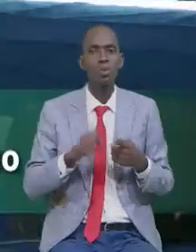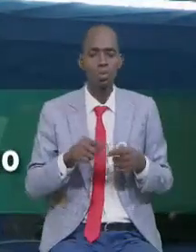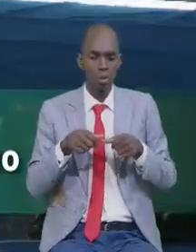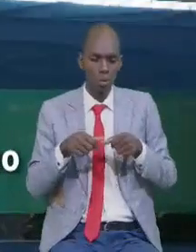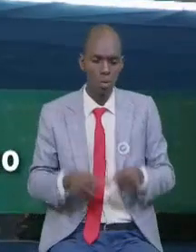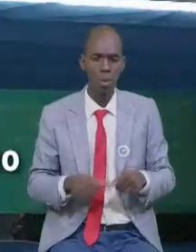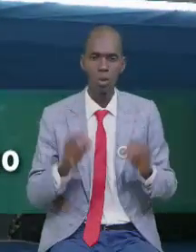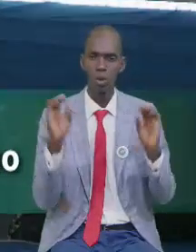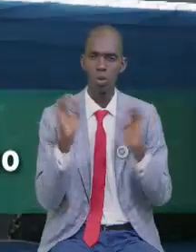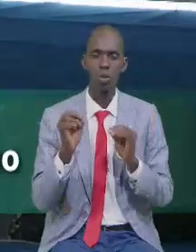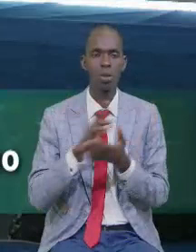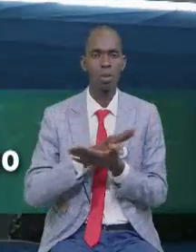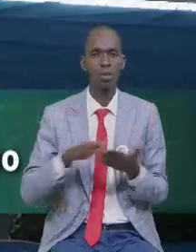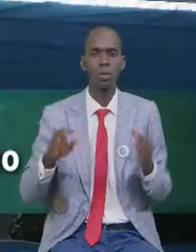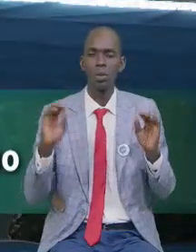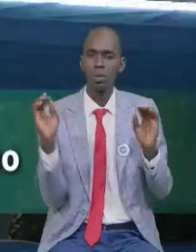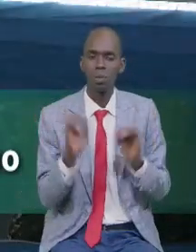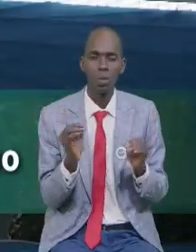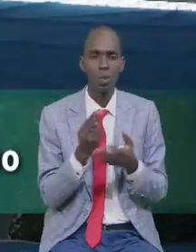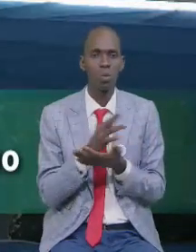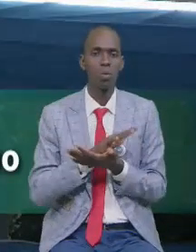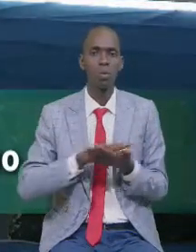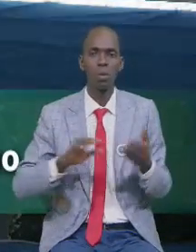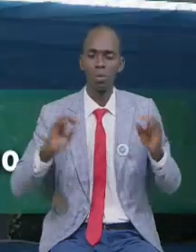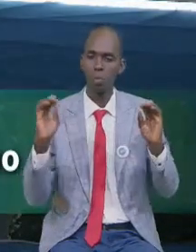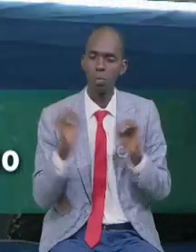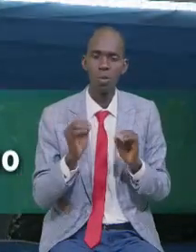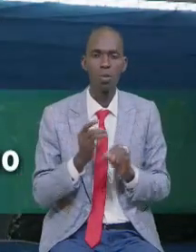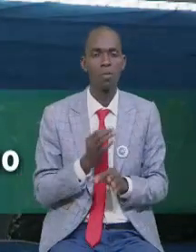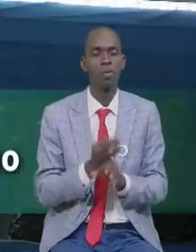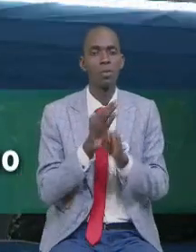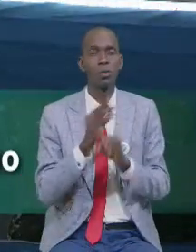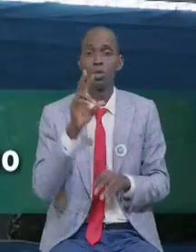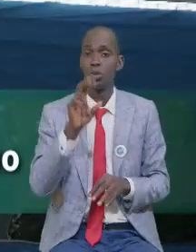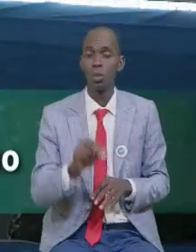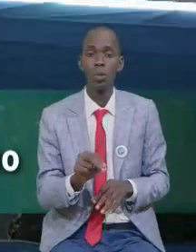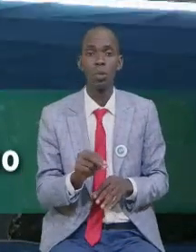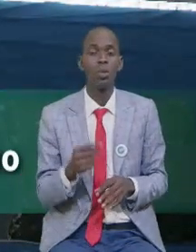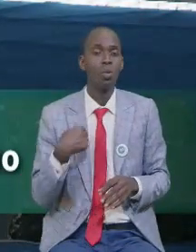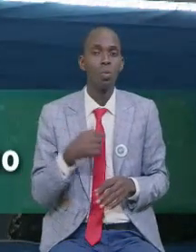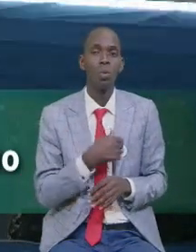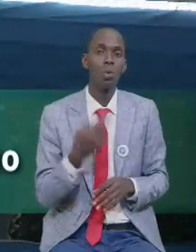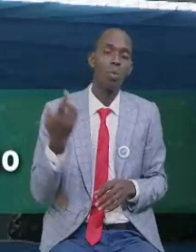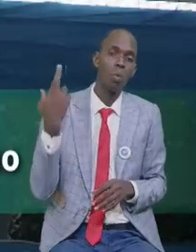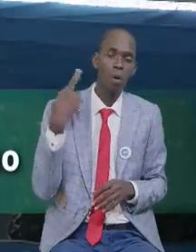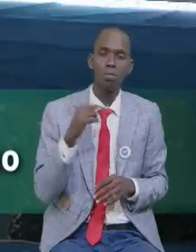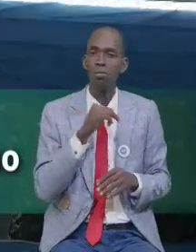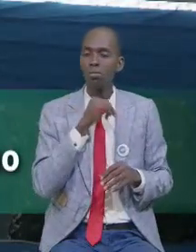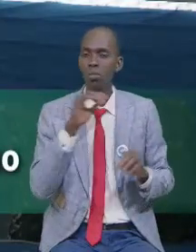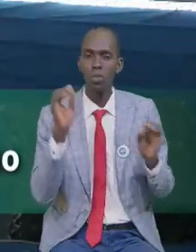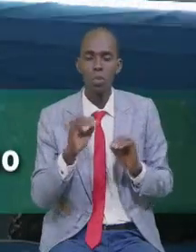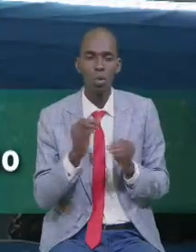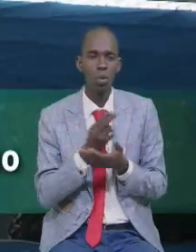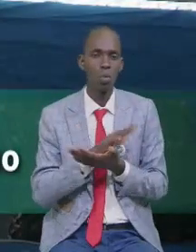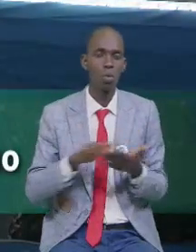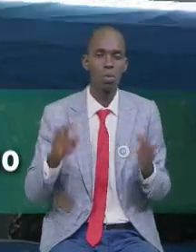to remain ungodly, to remain unfaithful. No, we were ungodly, we were unrighteous, we